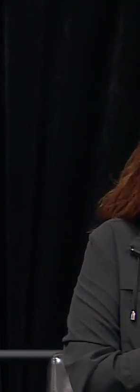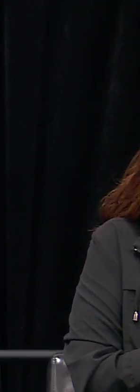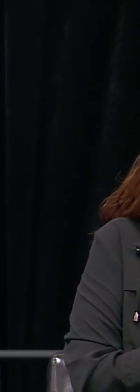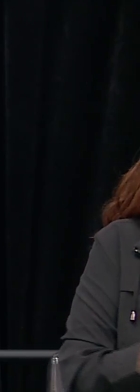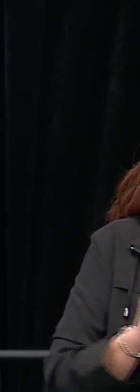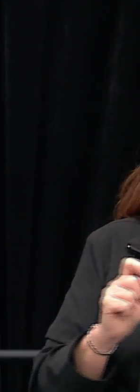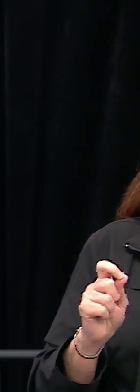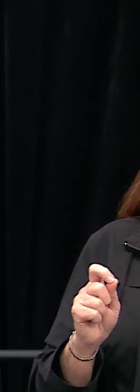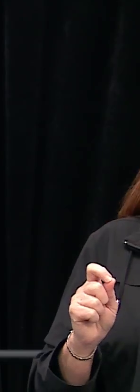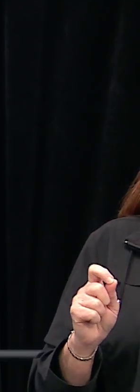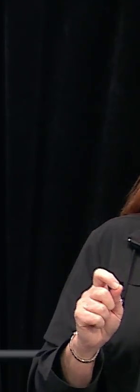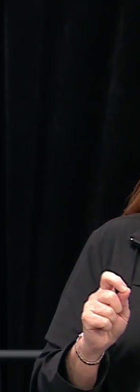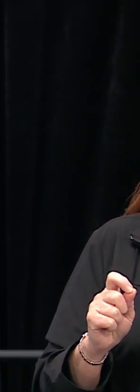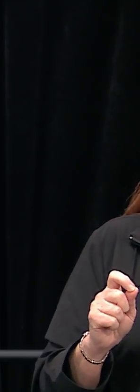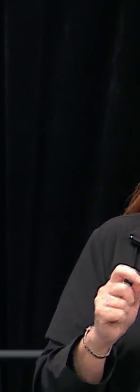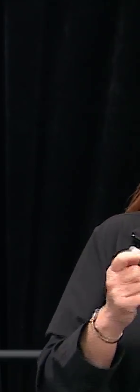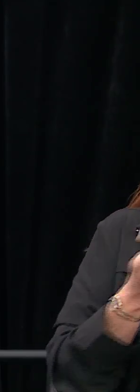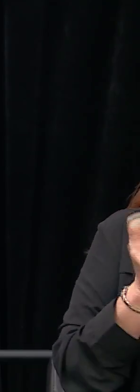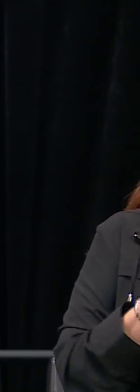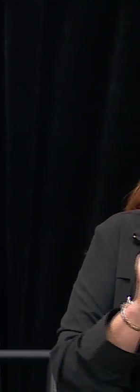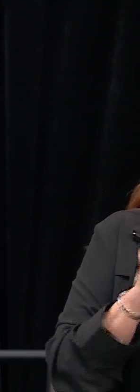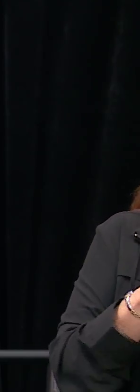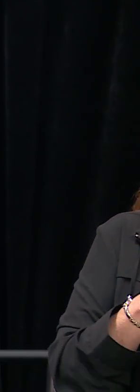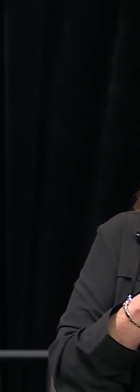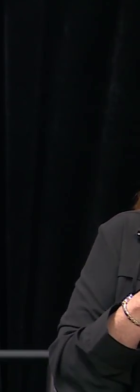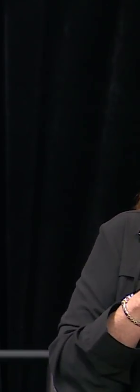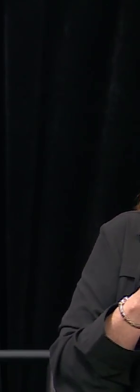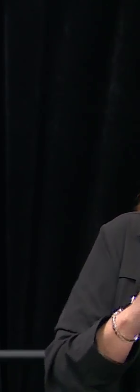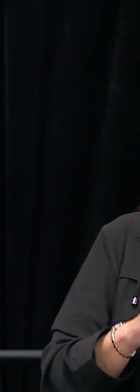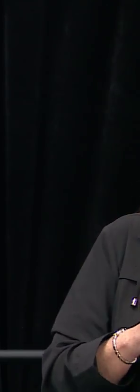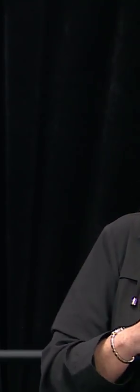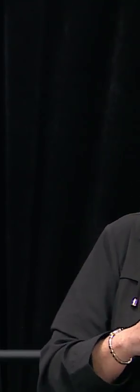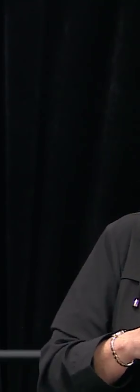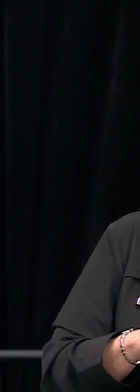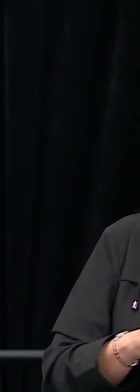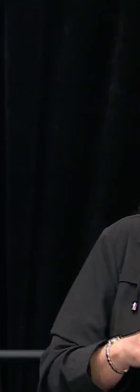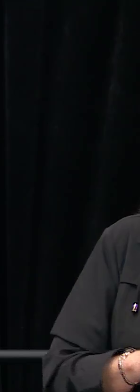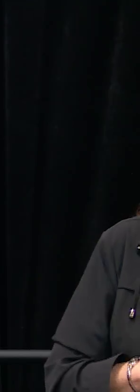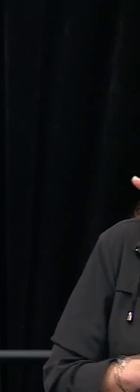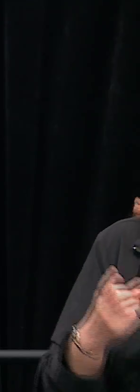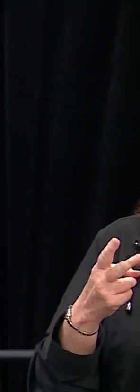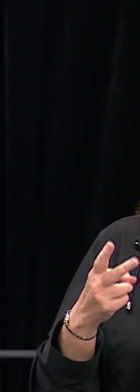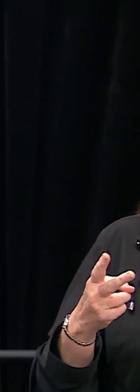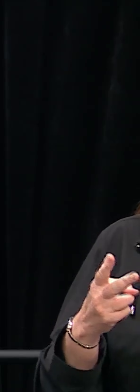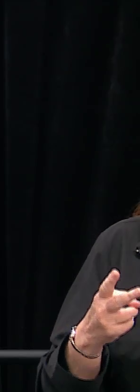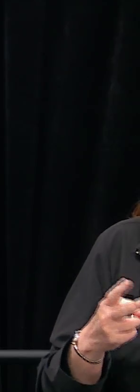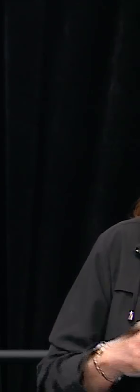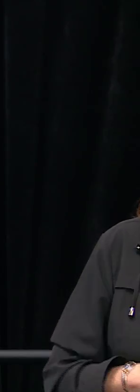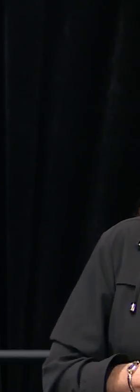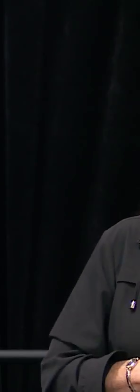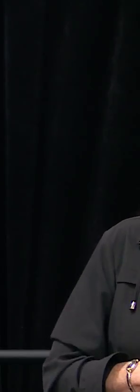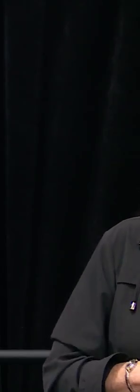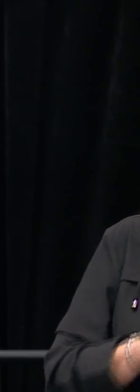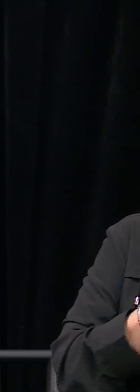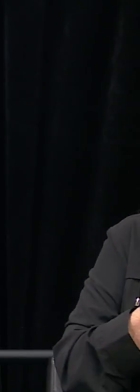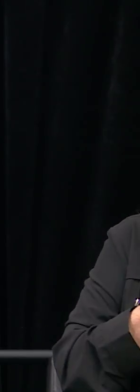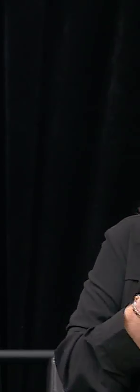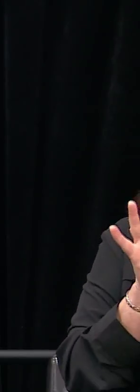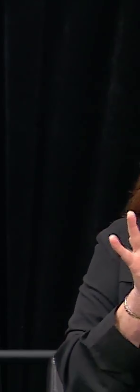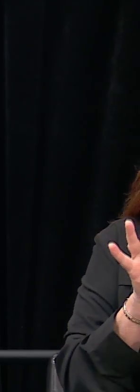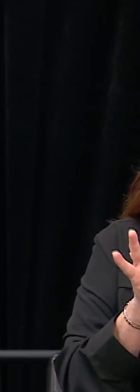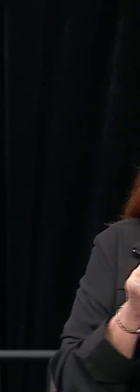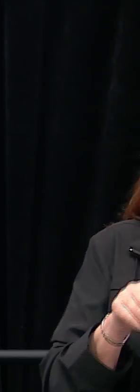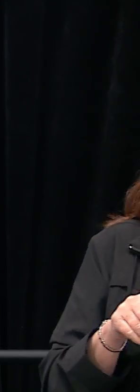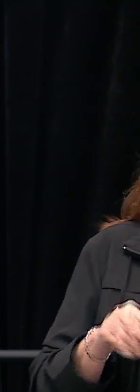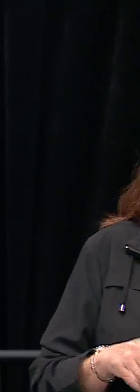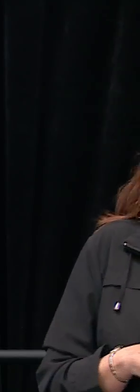of ways to create accessibility for television, phone, video interpreting, things that if you've been here